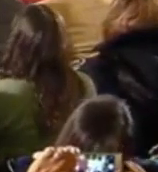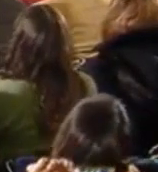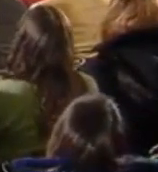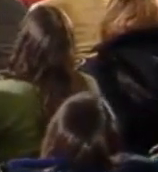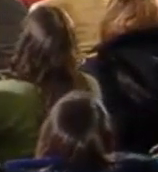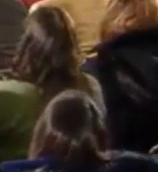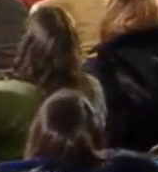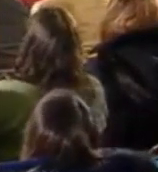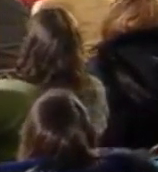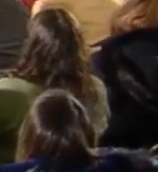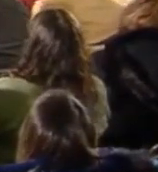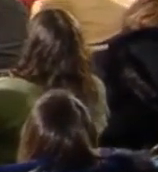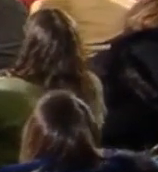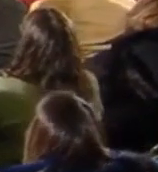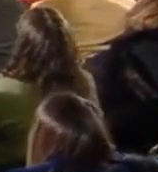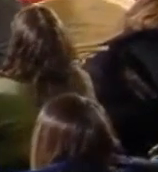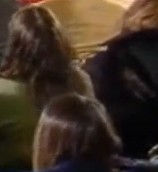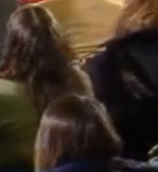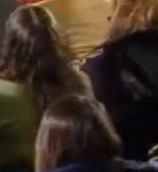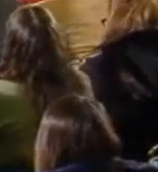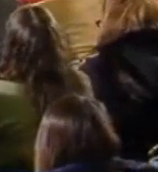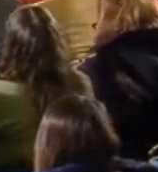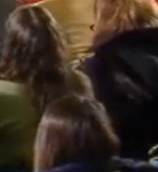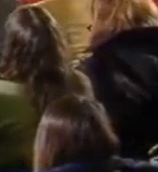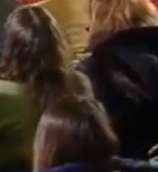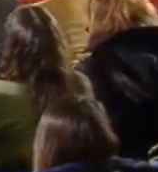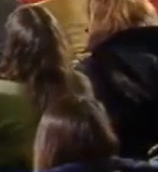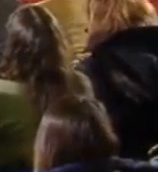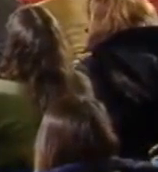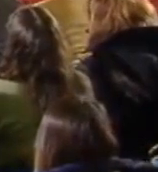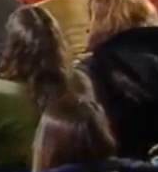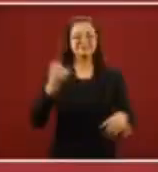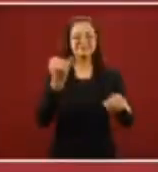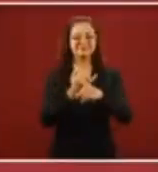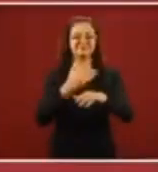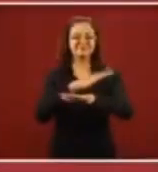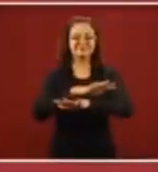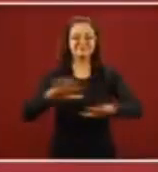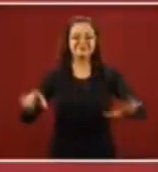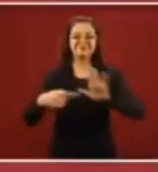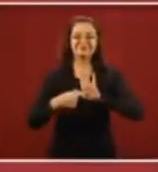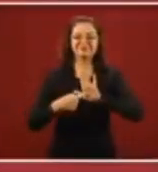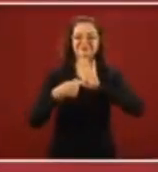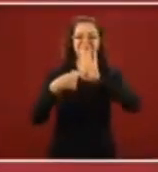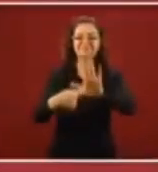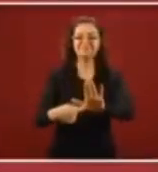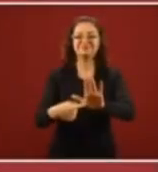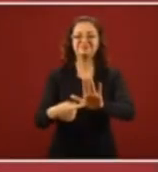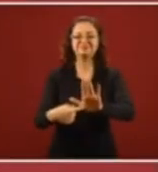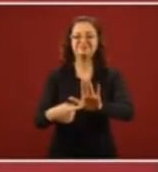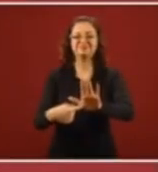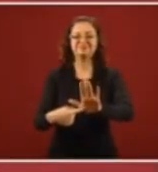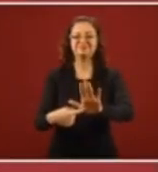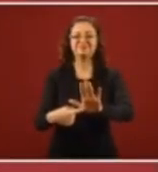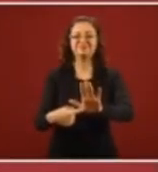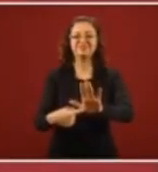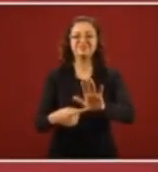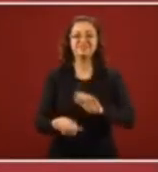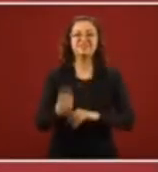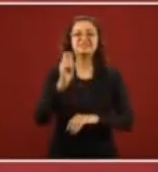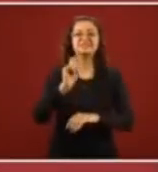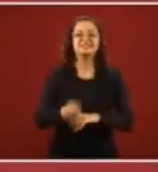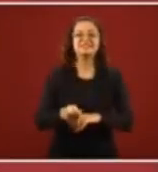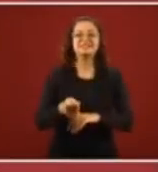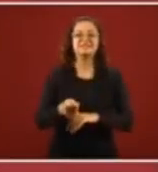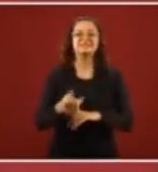Hoy vamos a dar a conocer lo que se ha hecho para